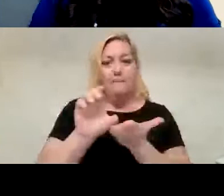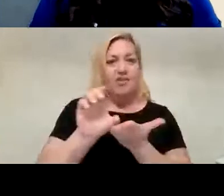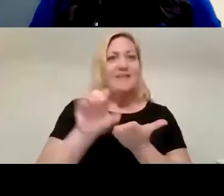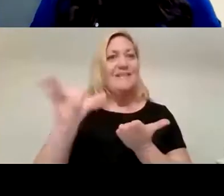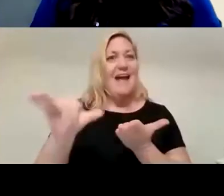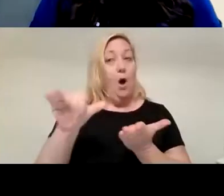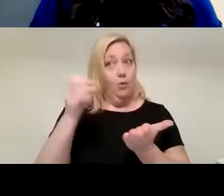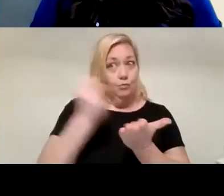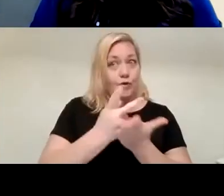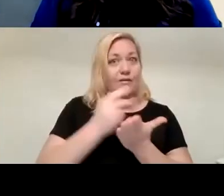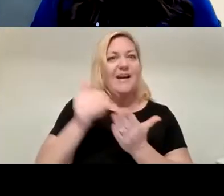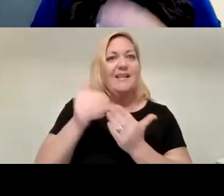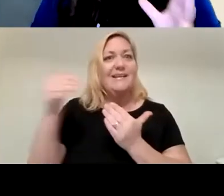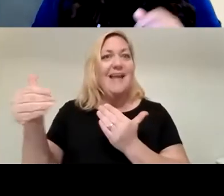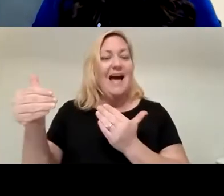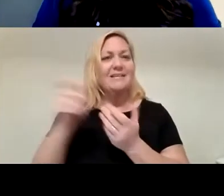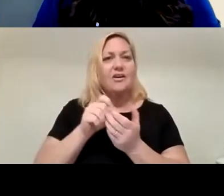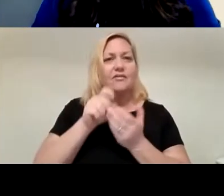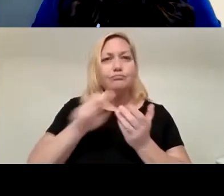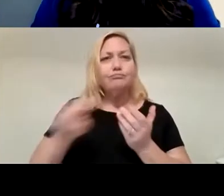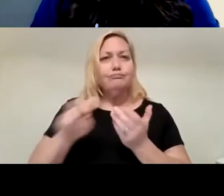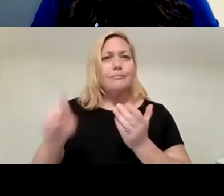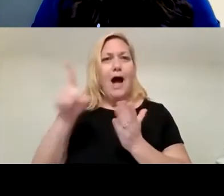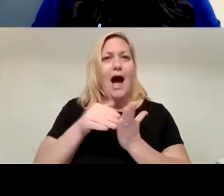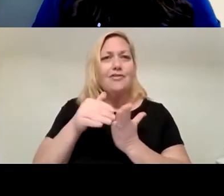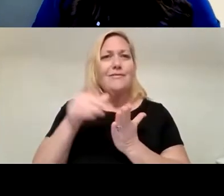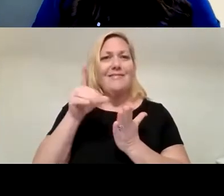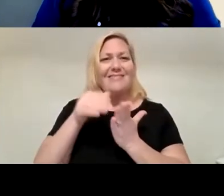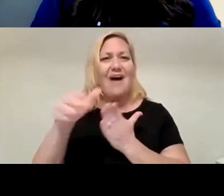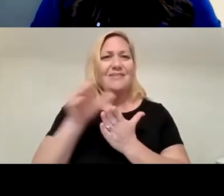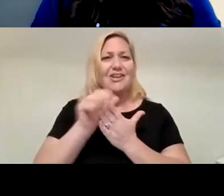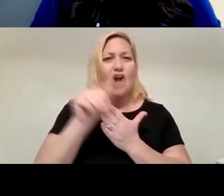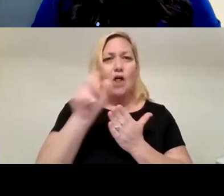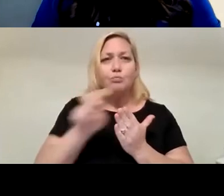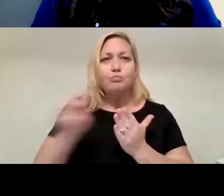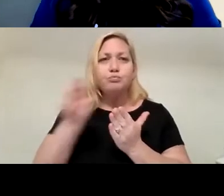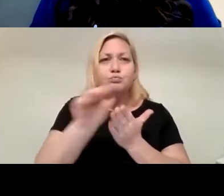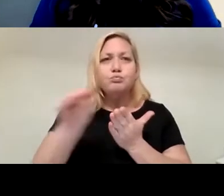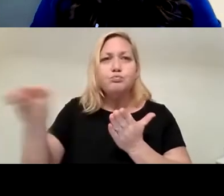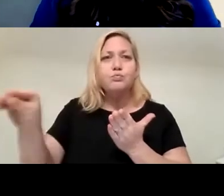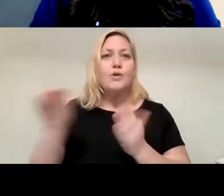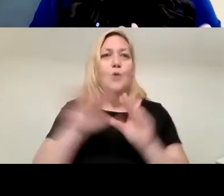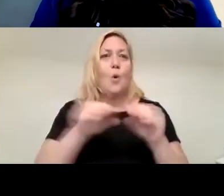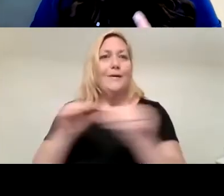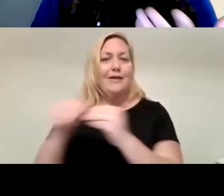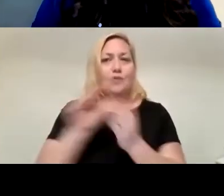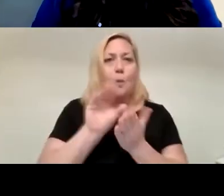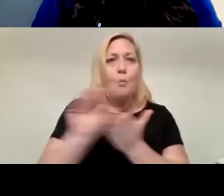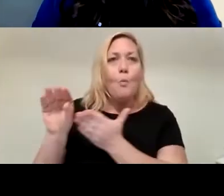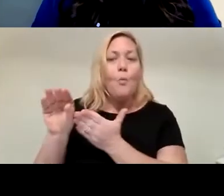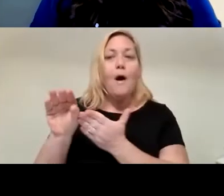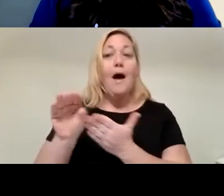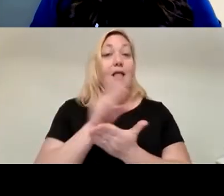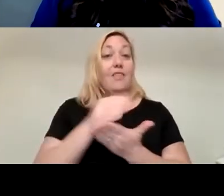the next phase of shifting hundreds and thousands of dollars into respective organizations. The budget